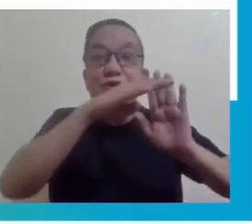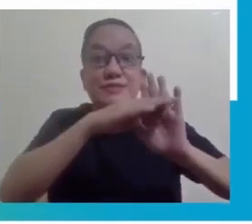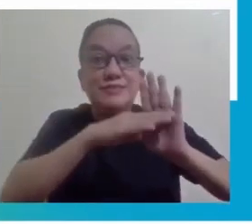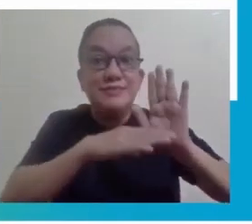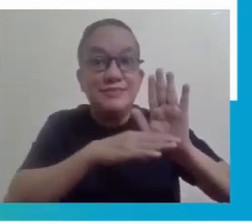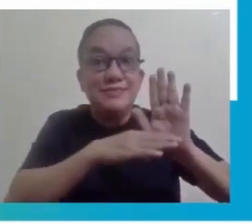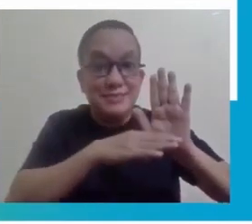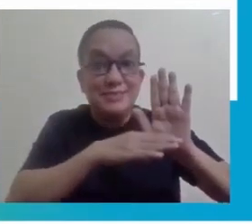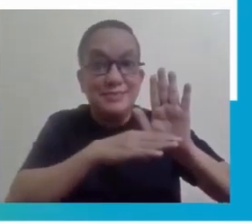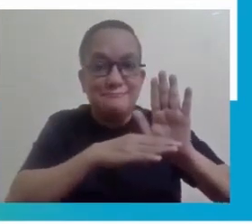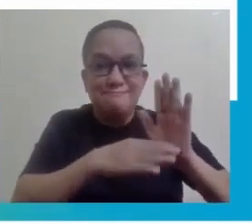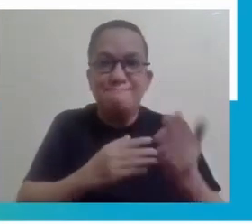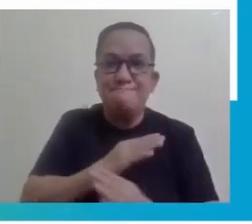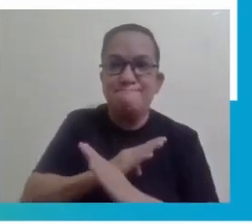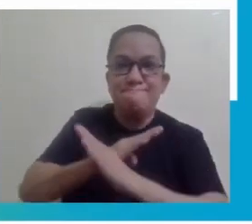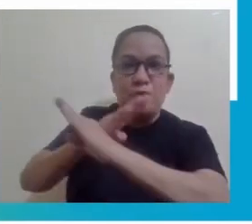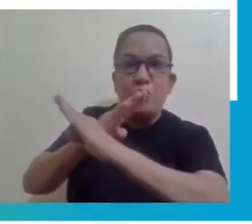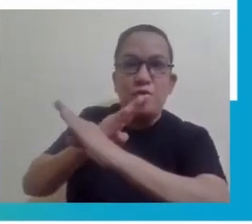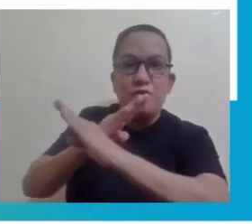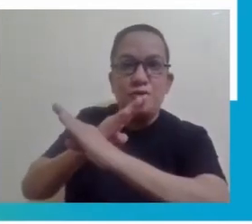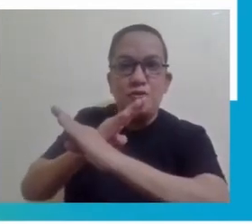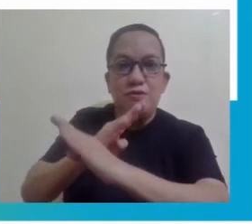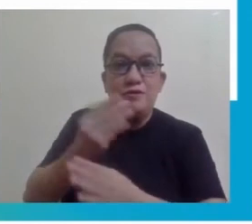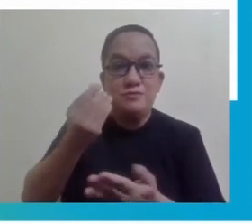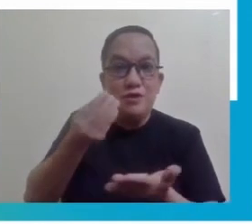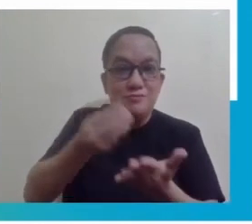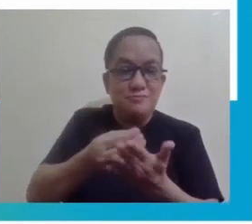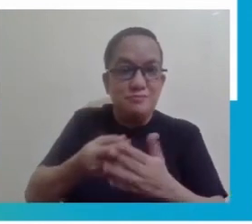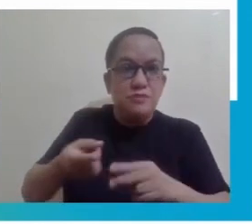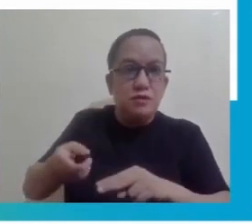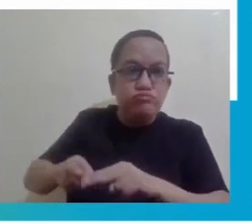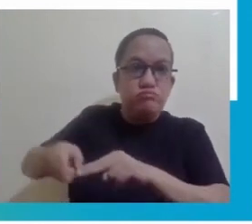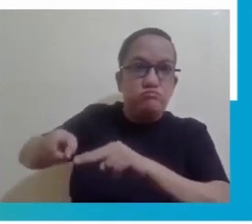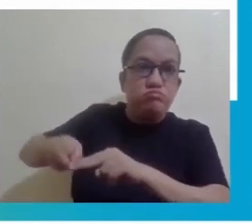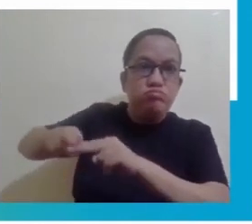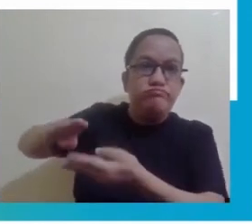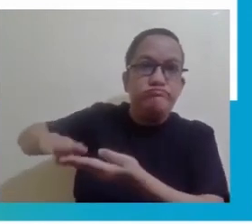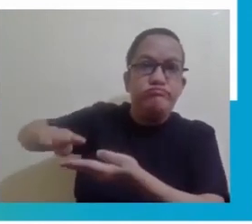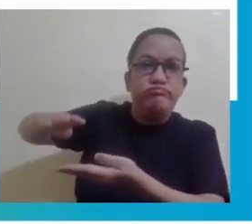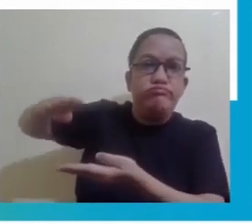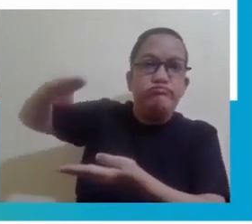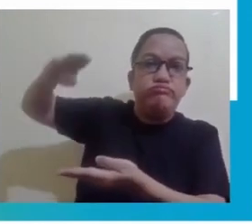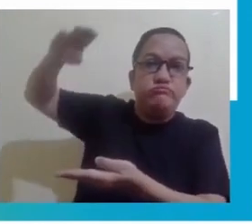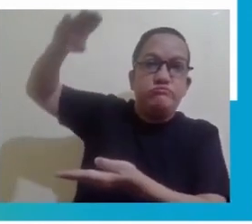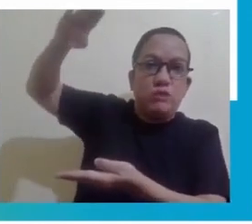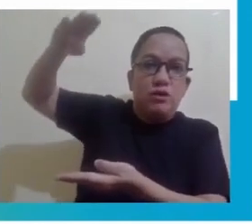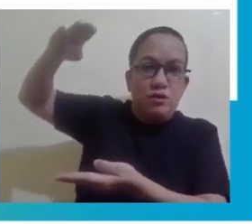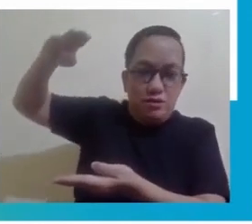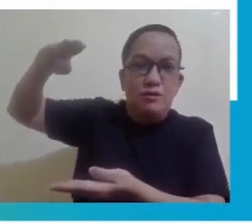up. This roadmap will also help align nature and climate agendas in the run-up to